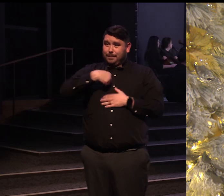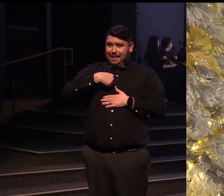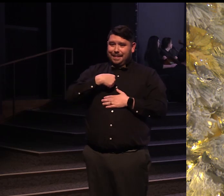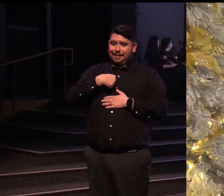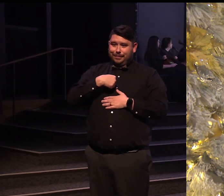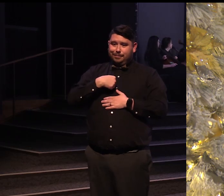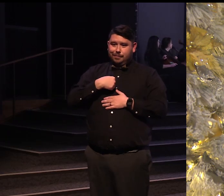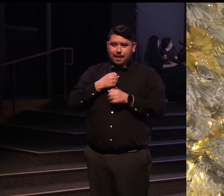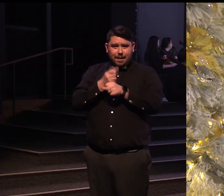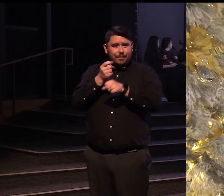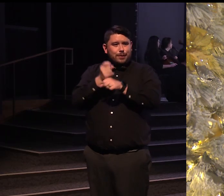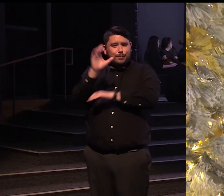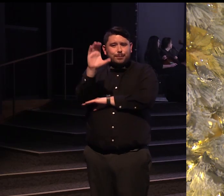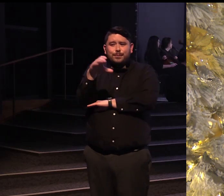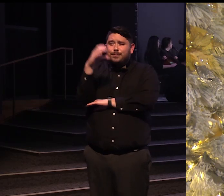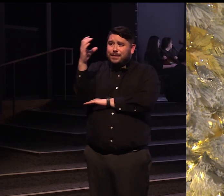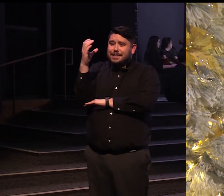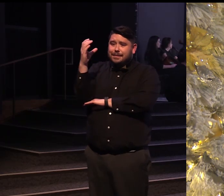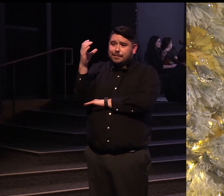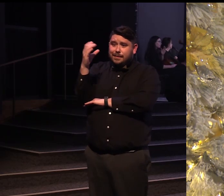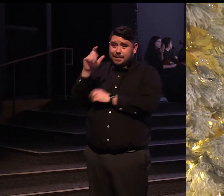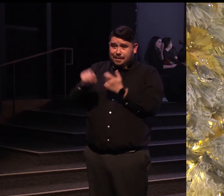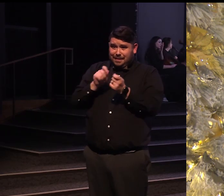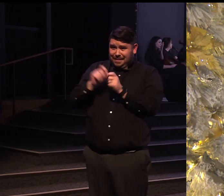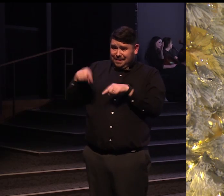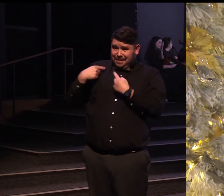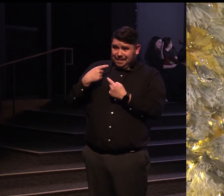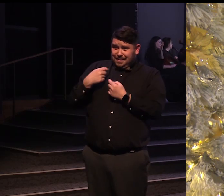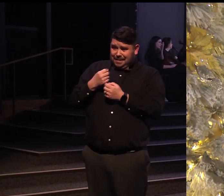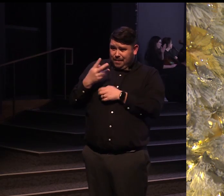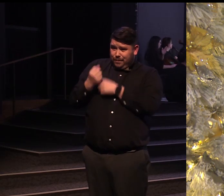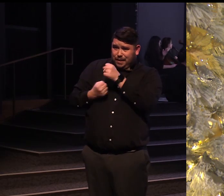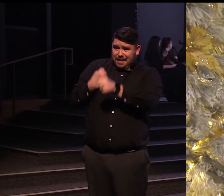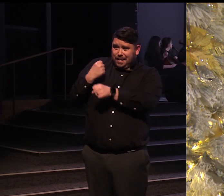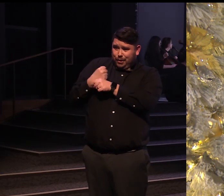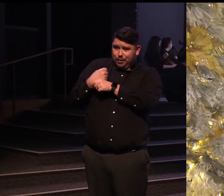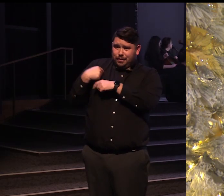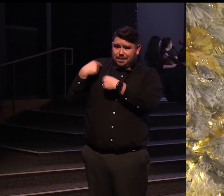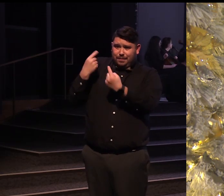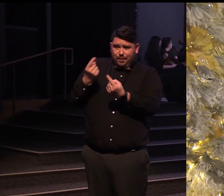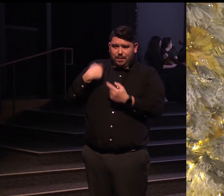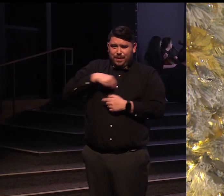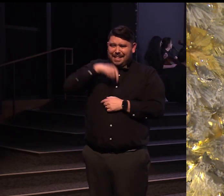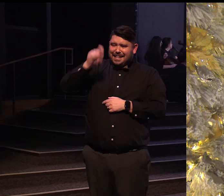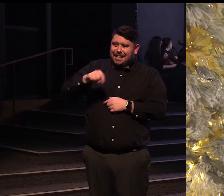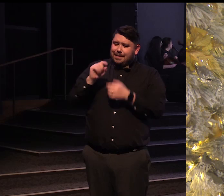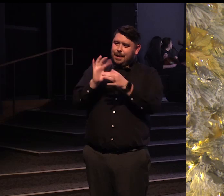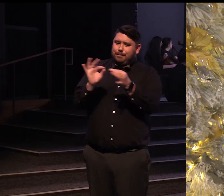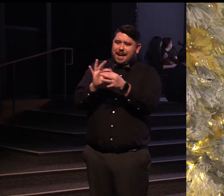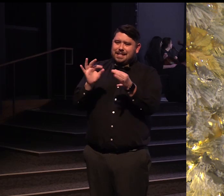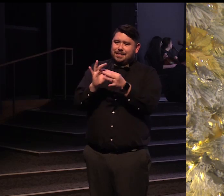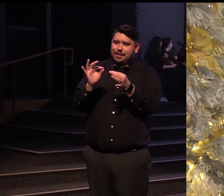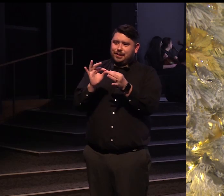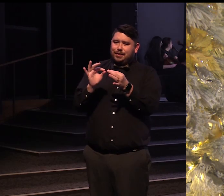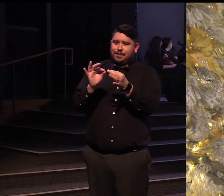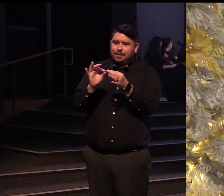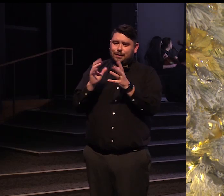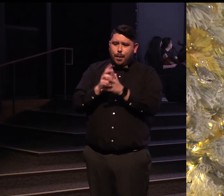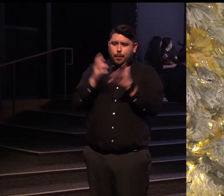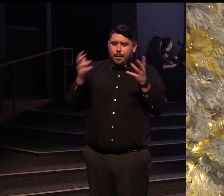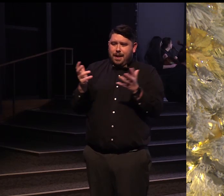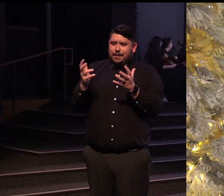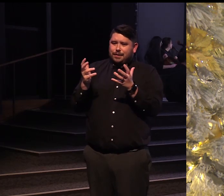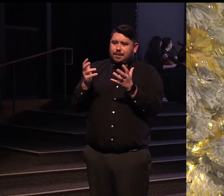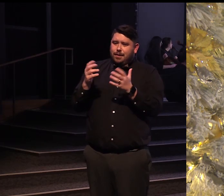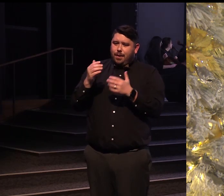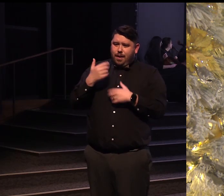Christmas, particularly in these last several years, as we have needed that message so much, even in our own